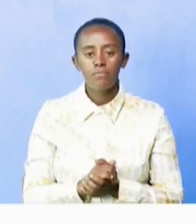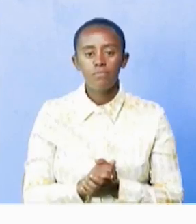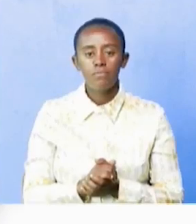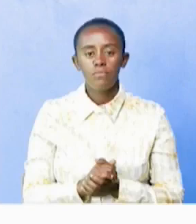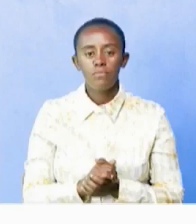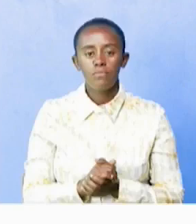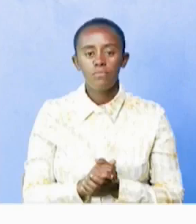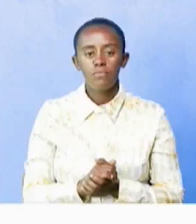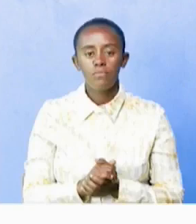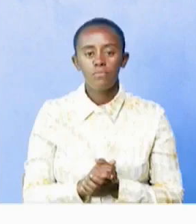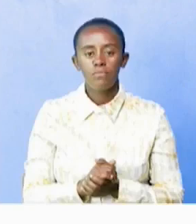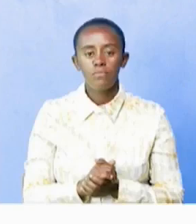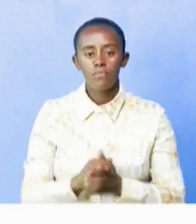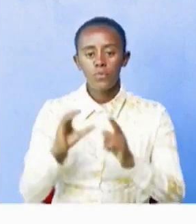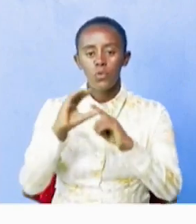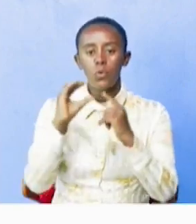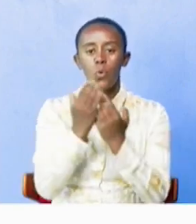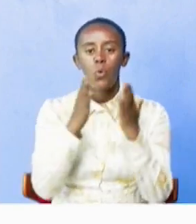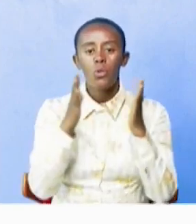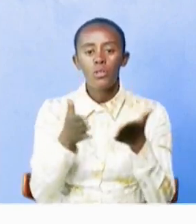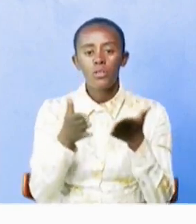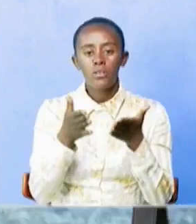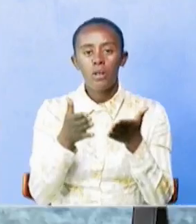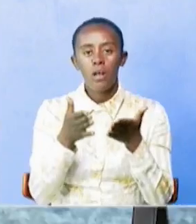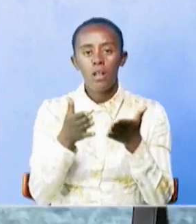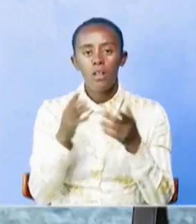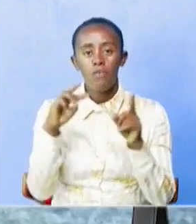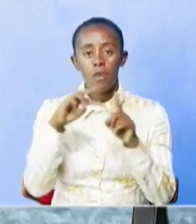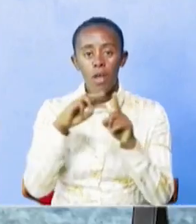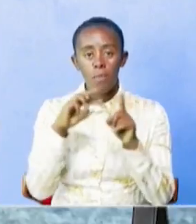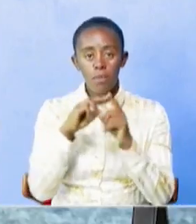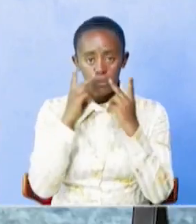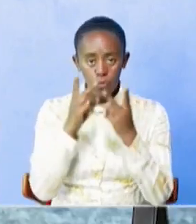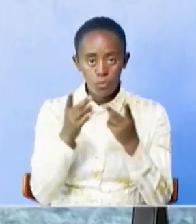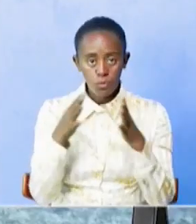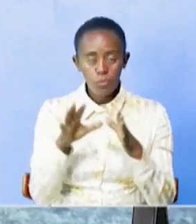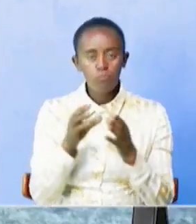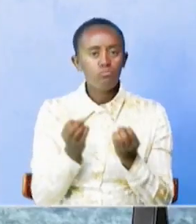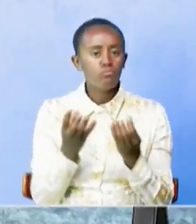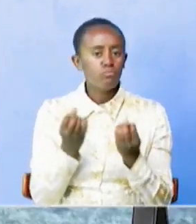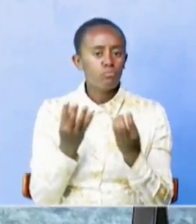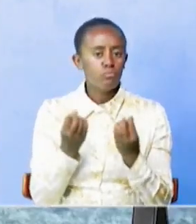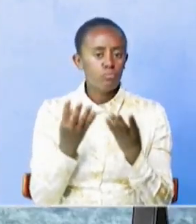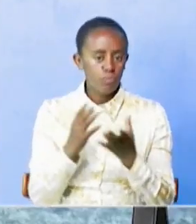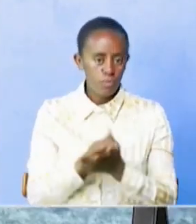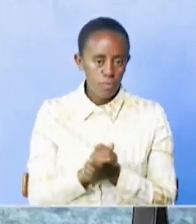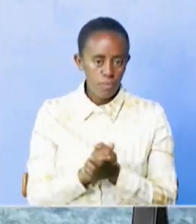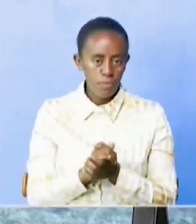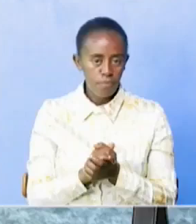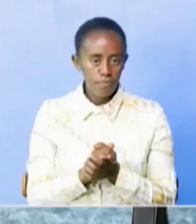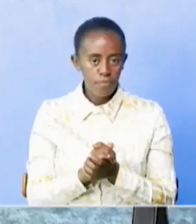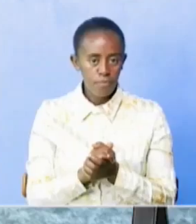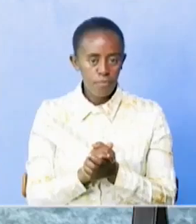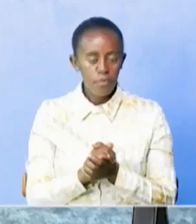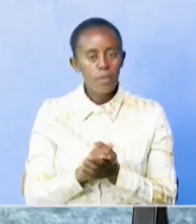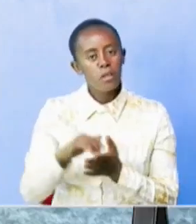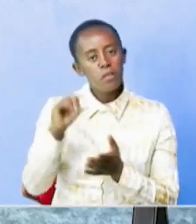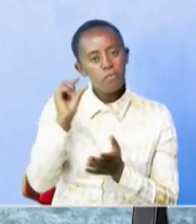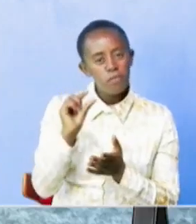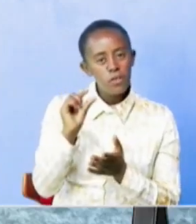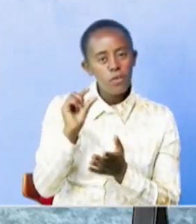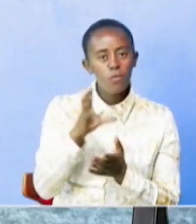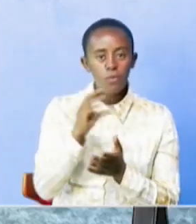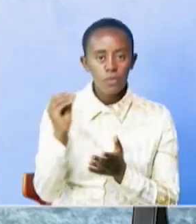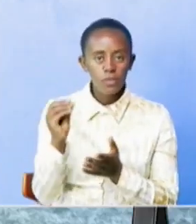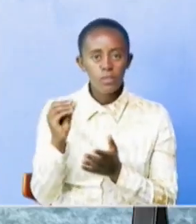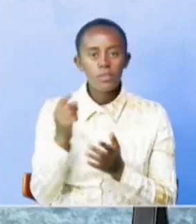The contextual vocabularies that we see are a lot, are a few, and